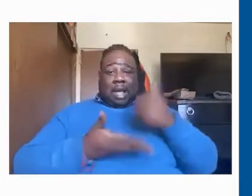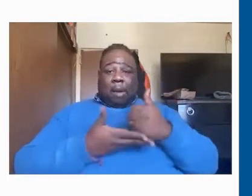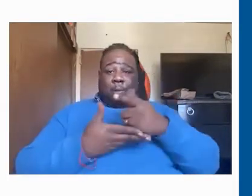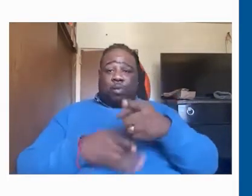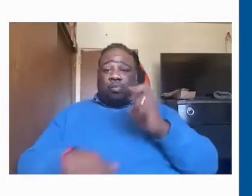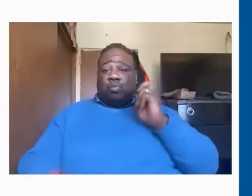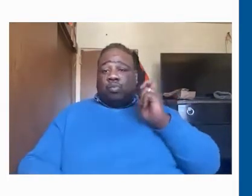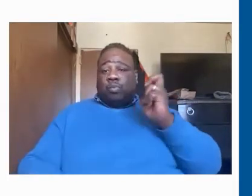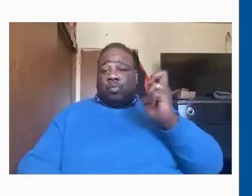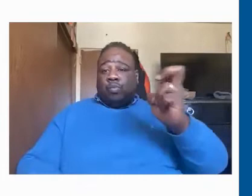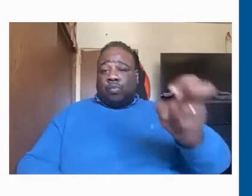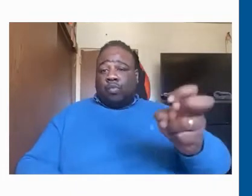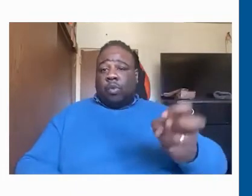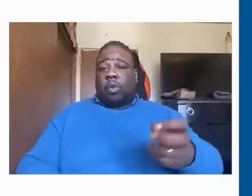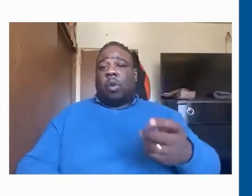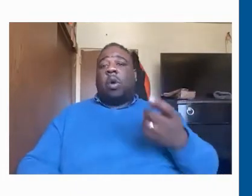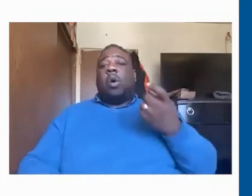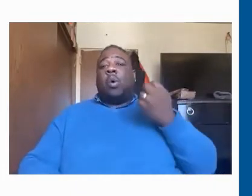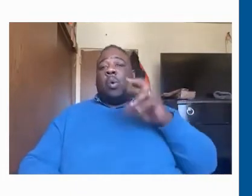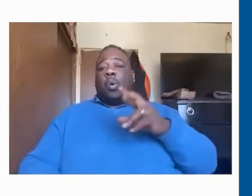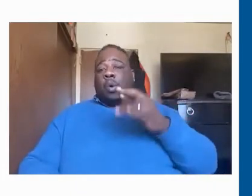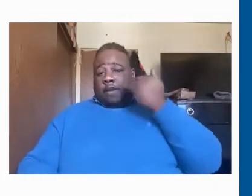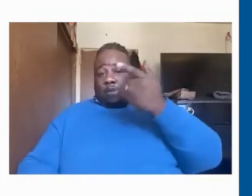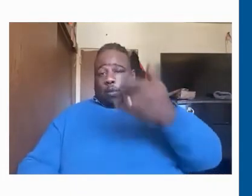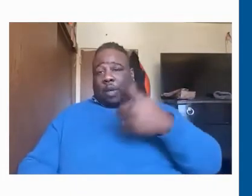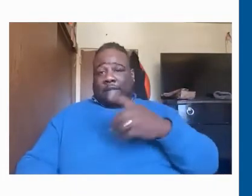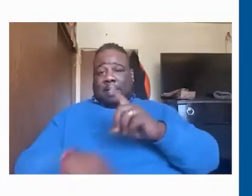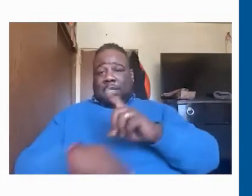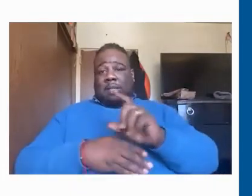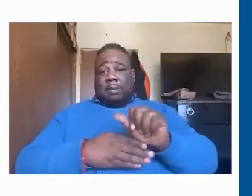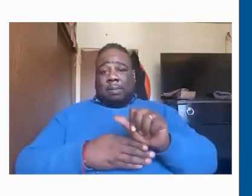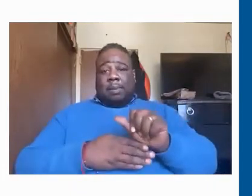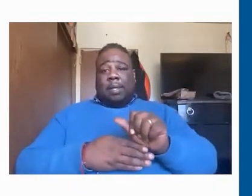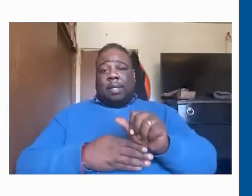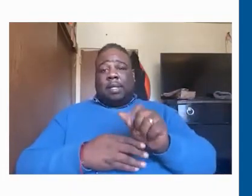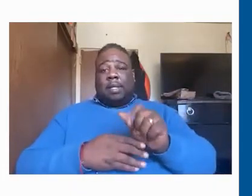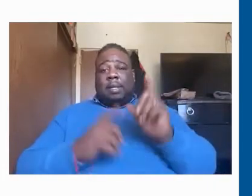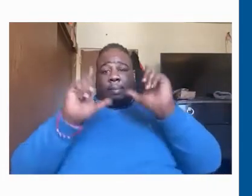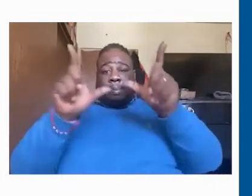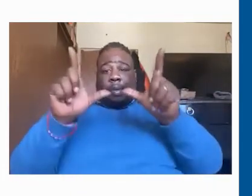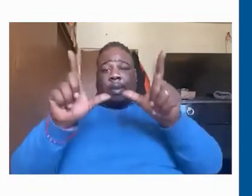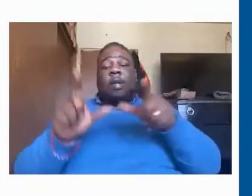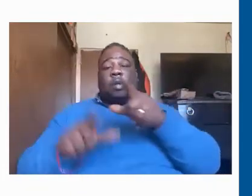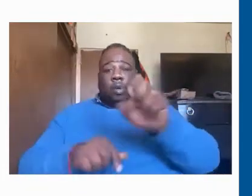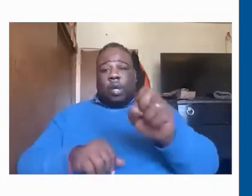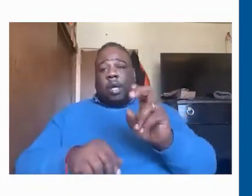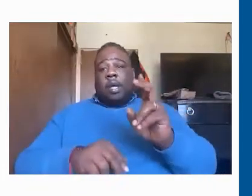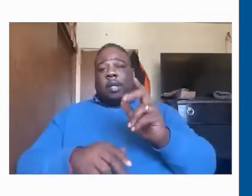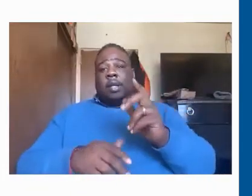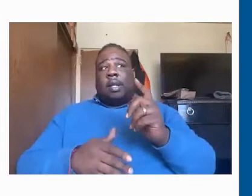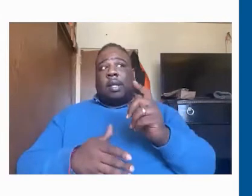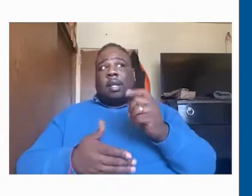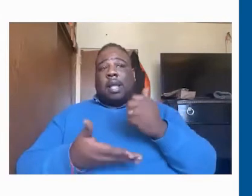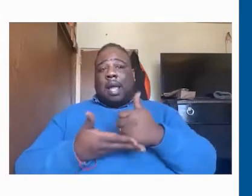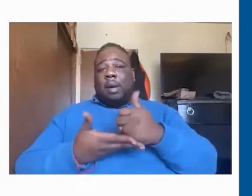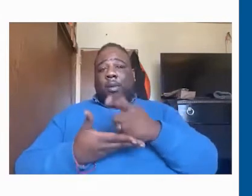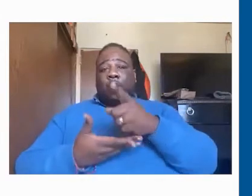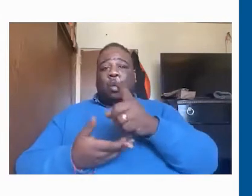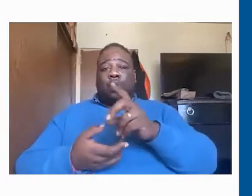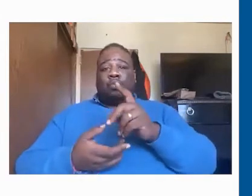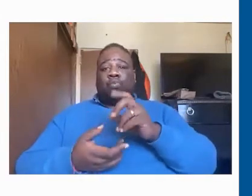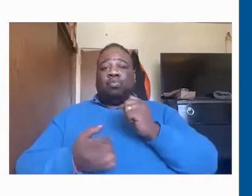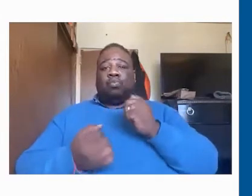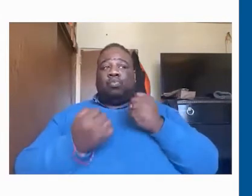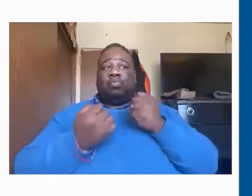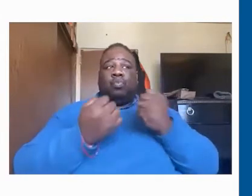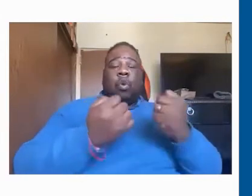they can transport you to another location. So it's really thinking like what your next plan is going to be. Backup plan is really